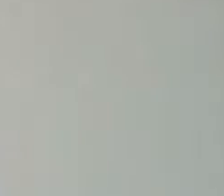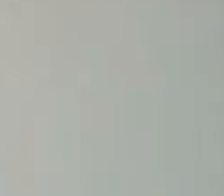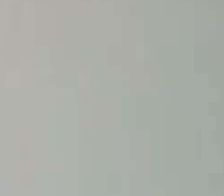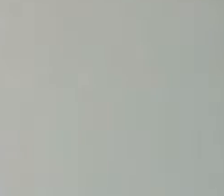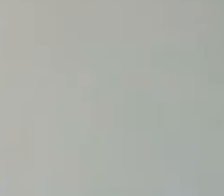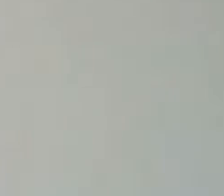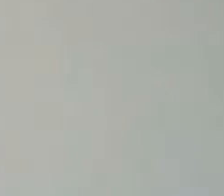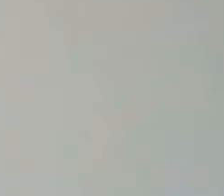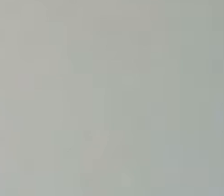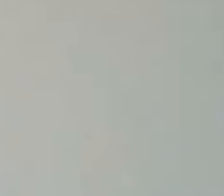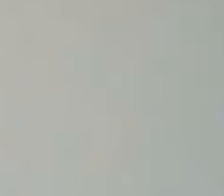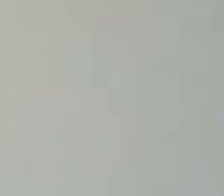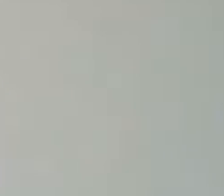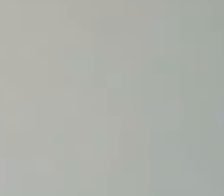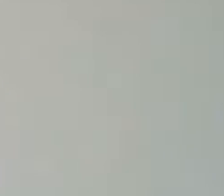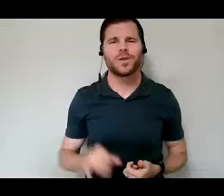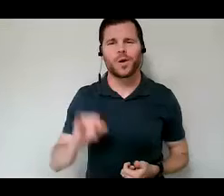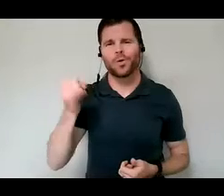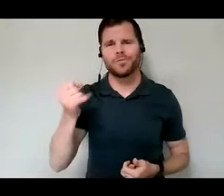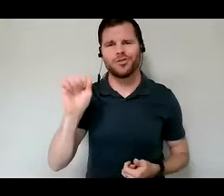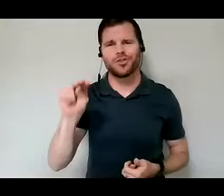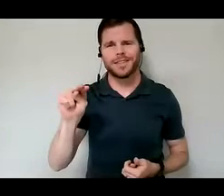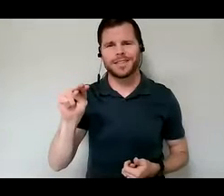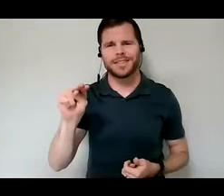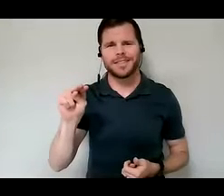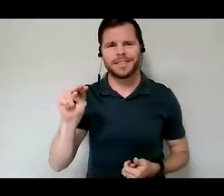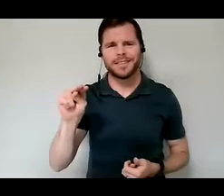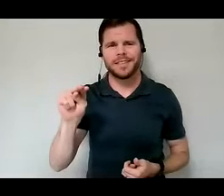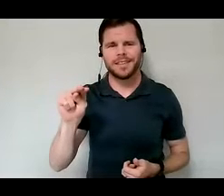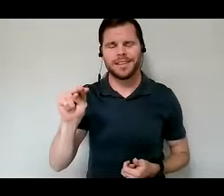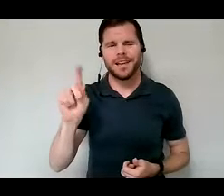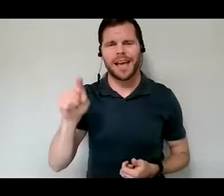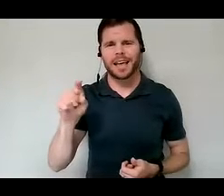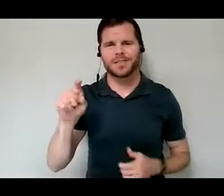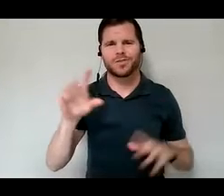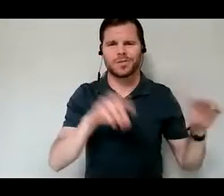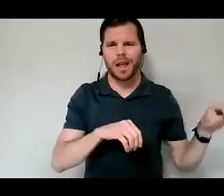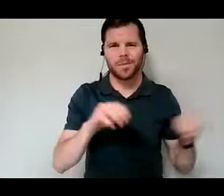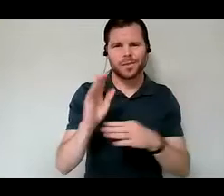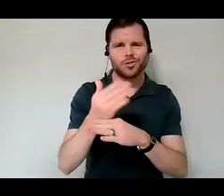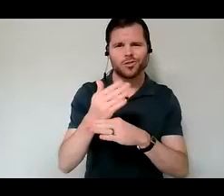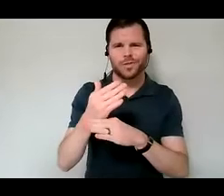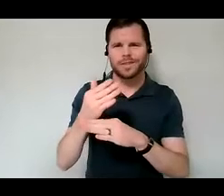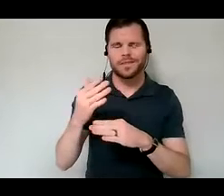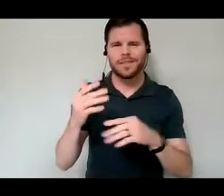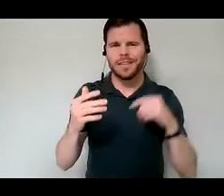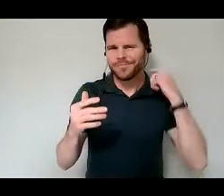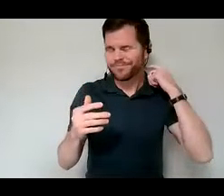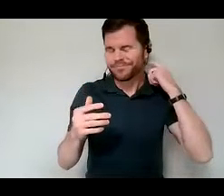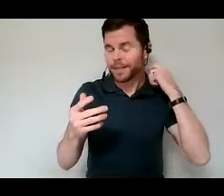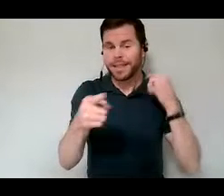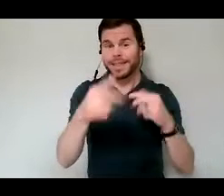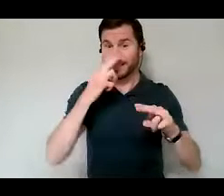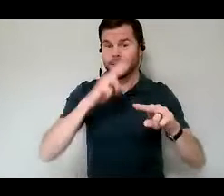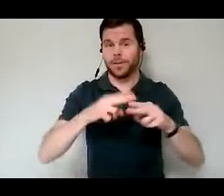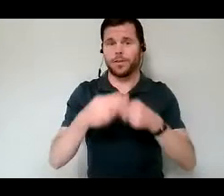get the sound. So this is a fun thing that it's the Wheel of Names, I think is the name of